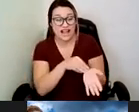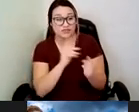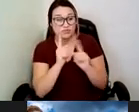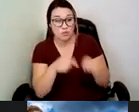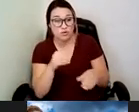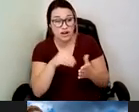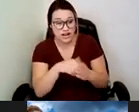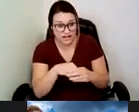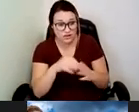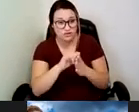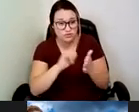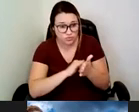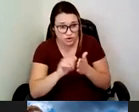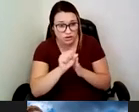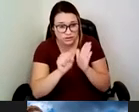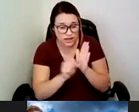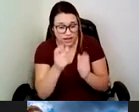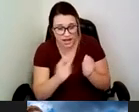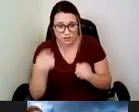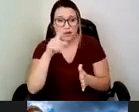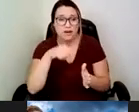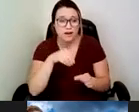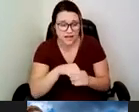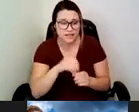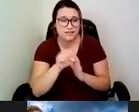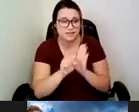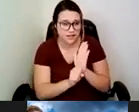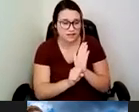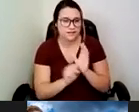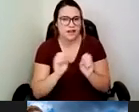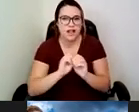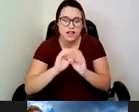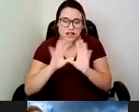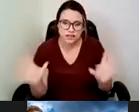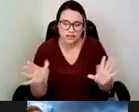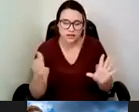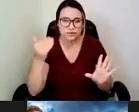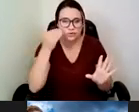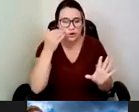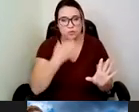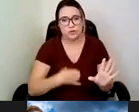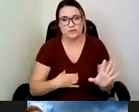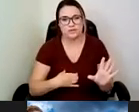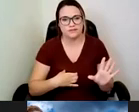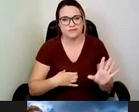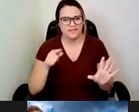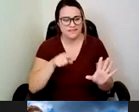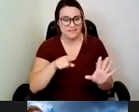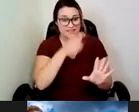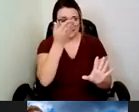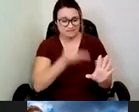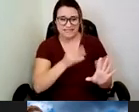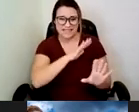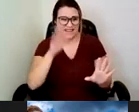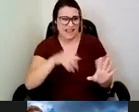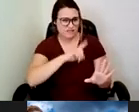State to be honored anywhere in New York State. This is clear known wishes to add to, we shouldn't question that and give that option to